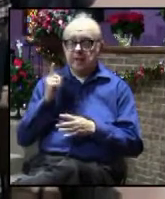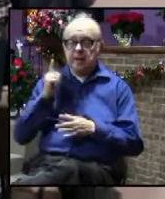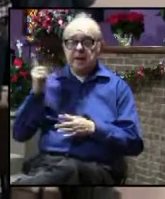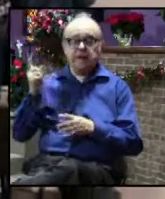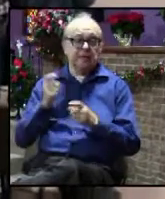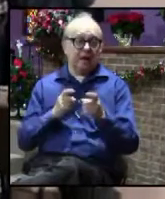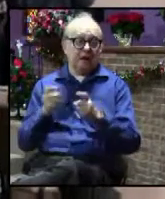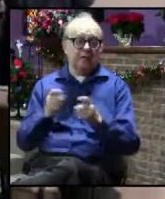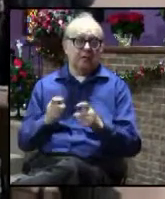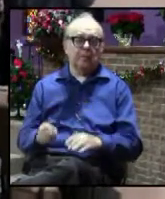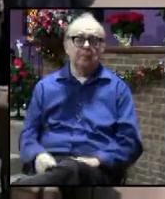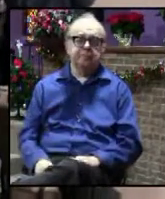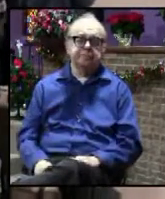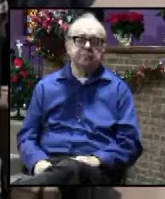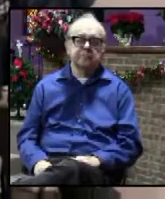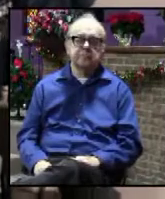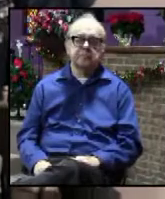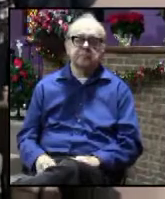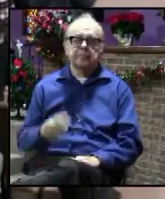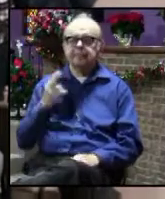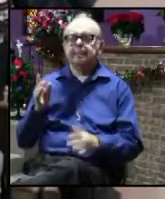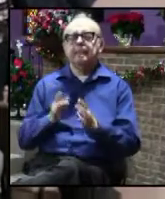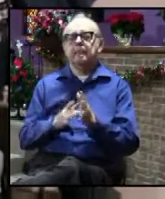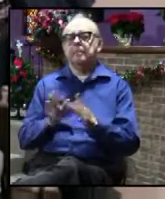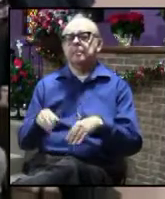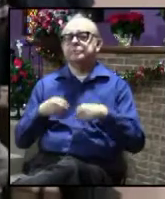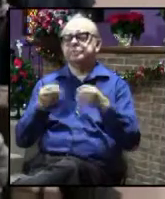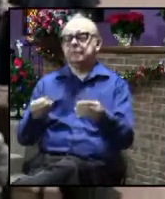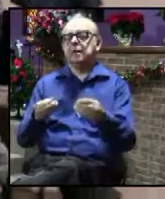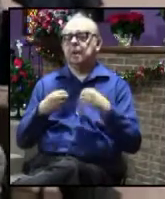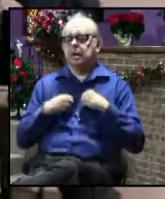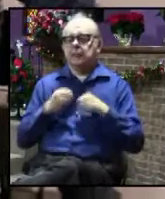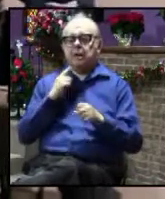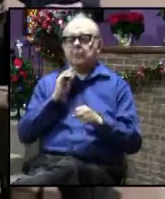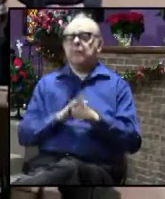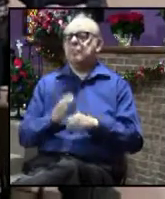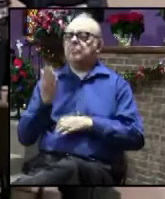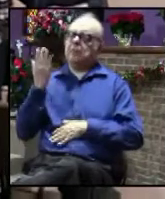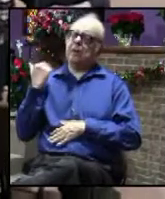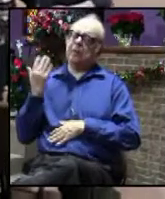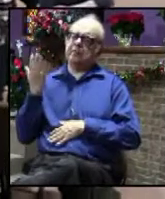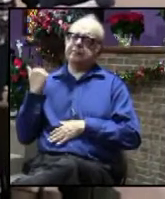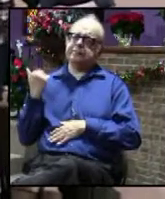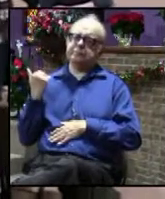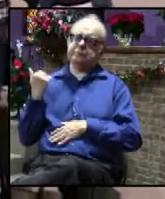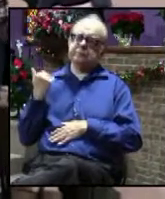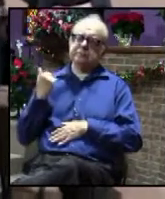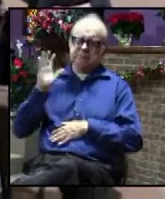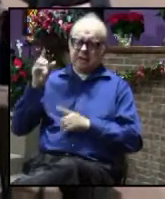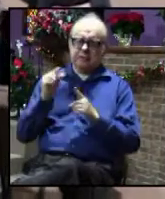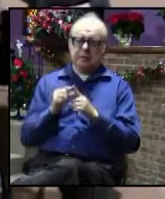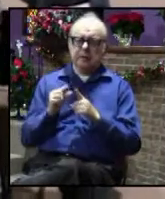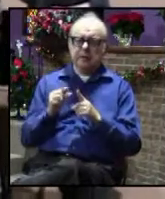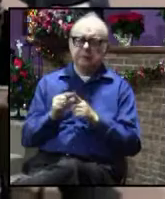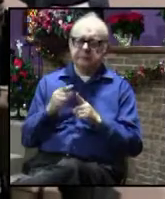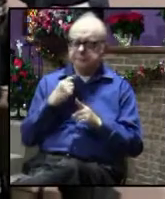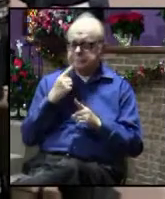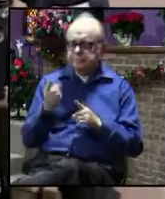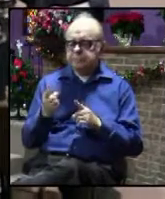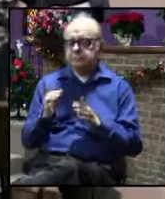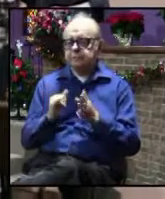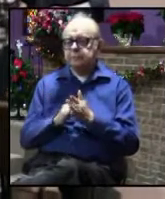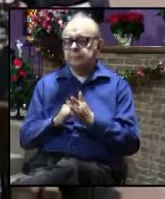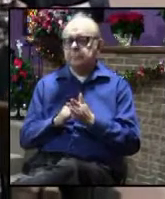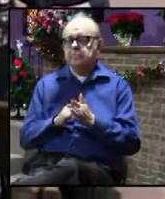it. You see, Jesus gave me a promise a long time ago in His Word. And He said